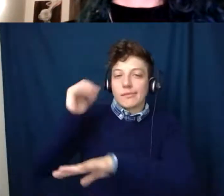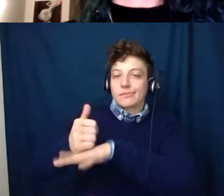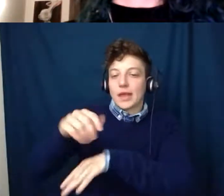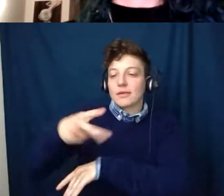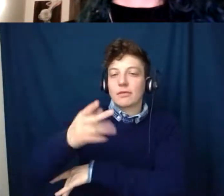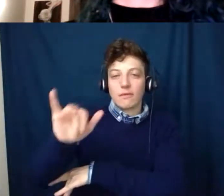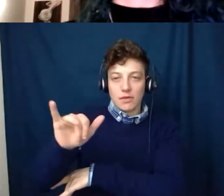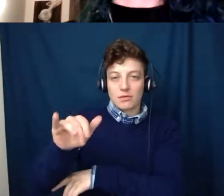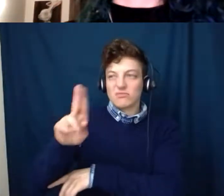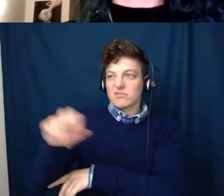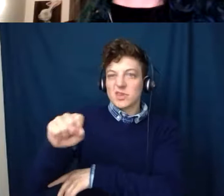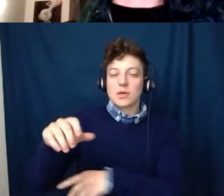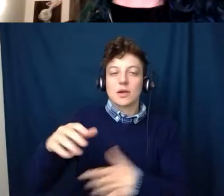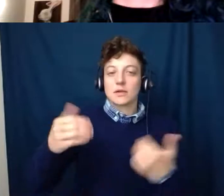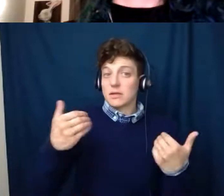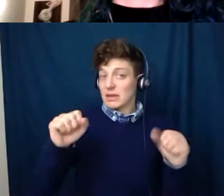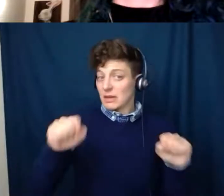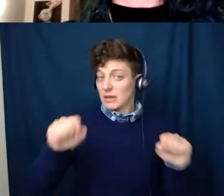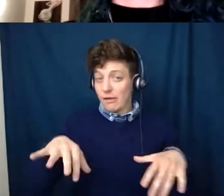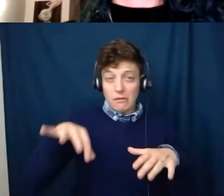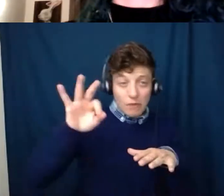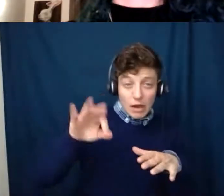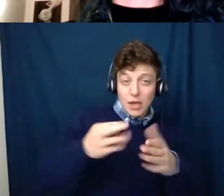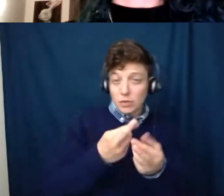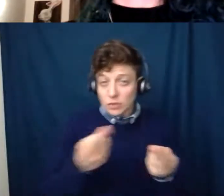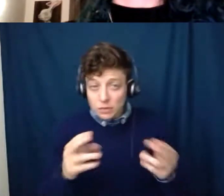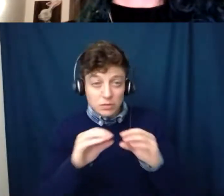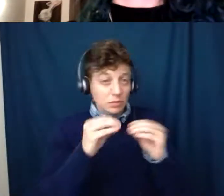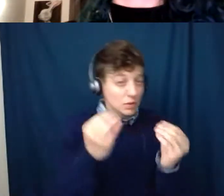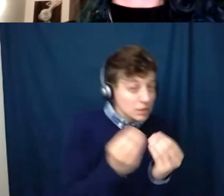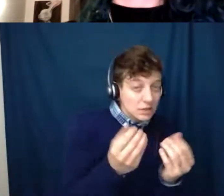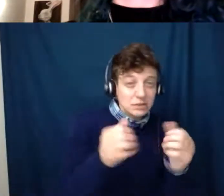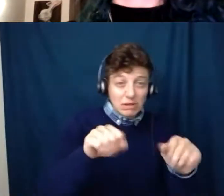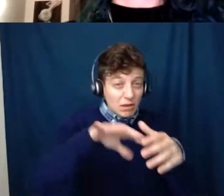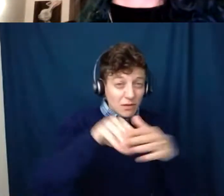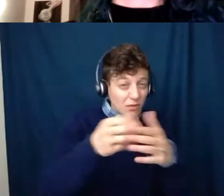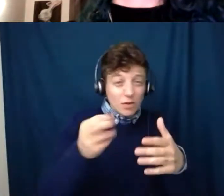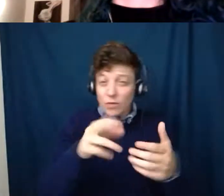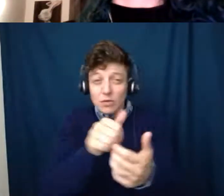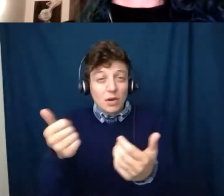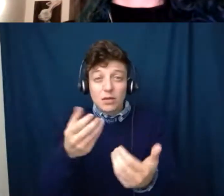and organizations to help out and get involved with, or do you have any other recommendations? Yeah,